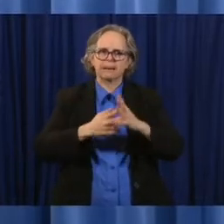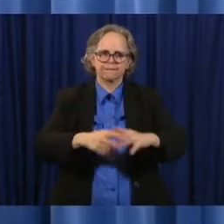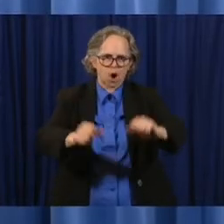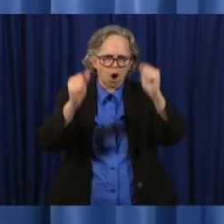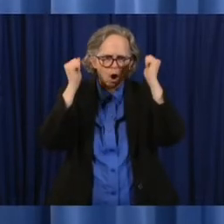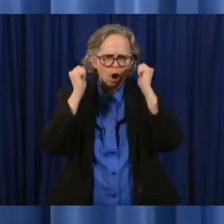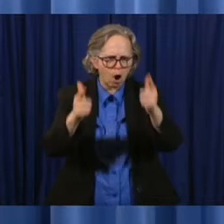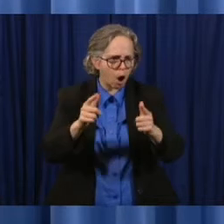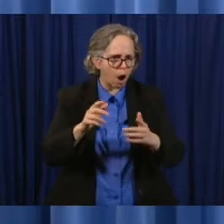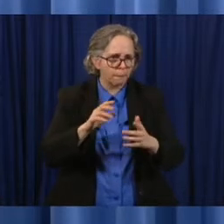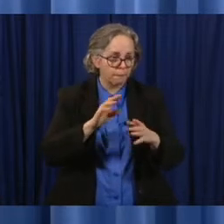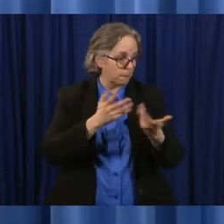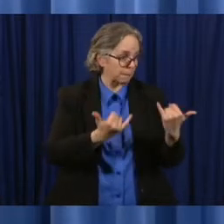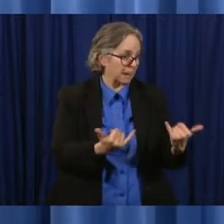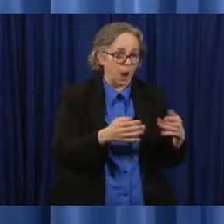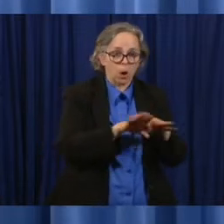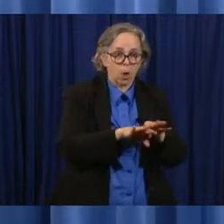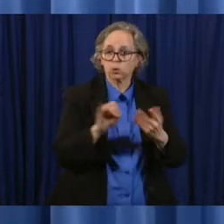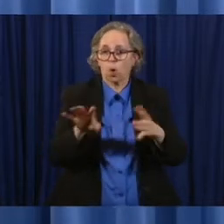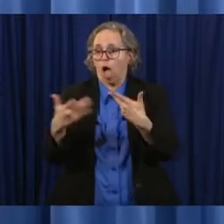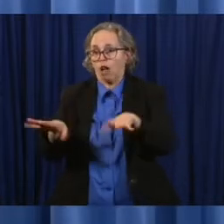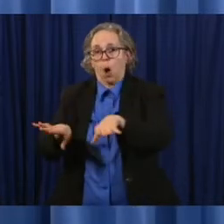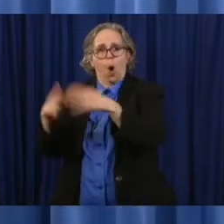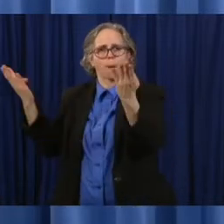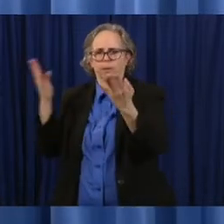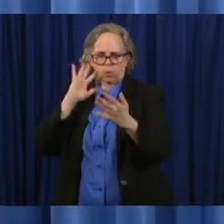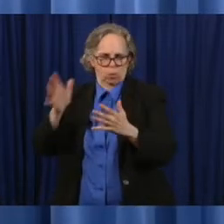closed, but also businesses that are currently open.